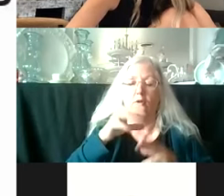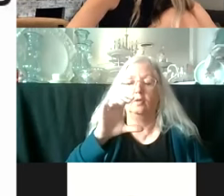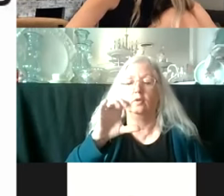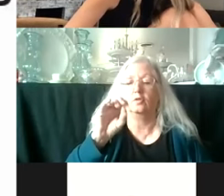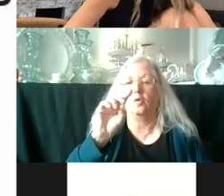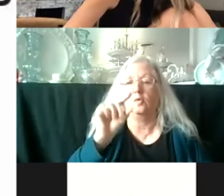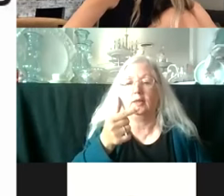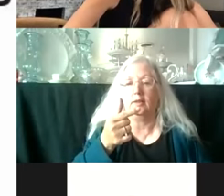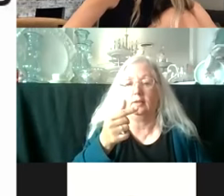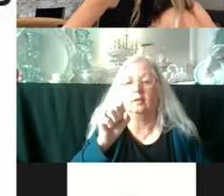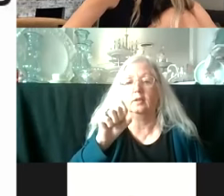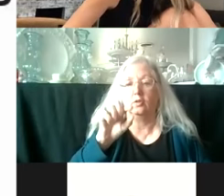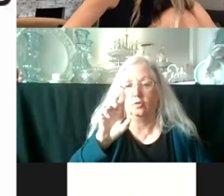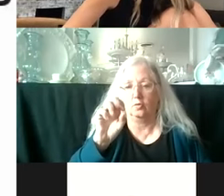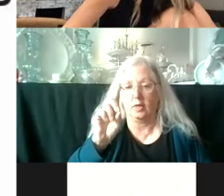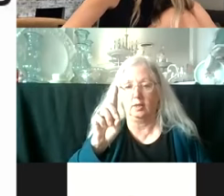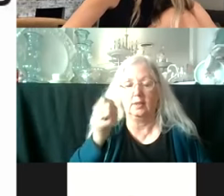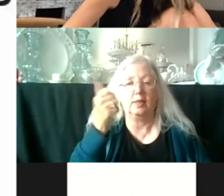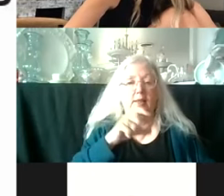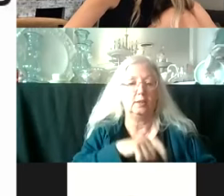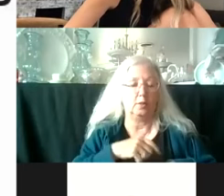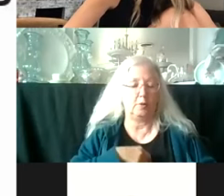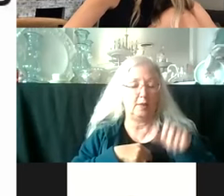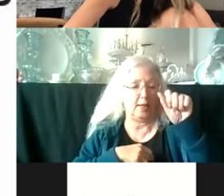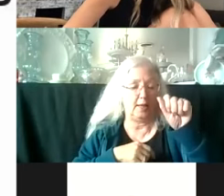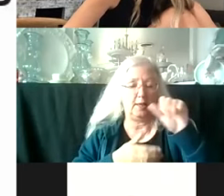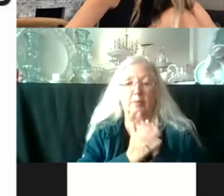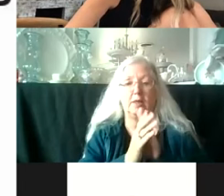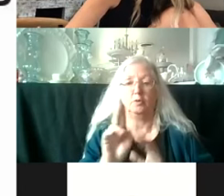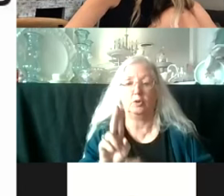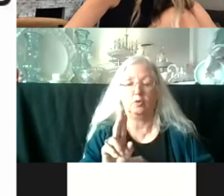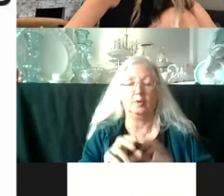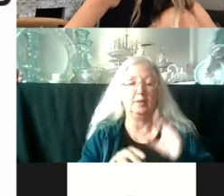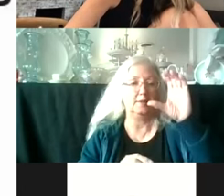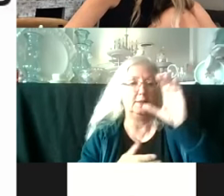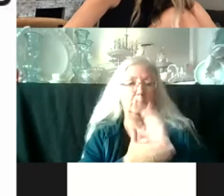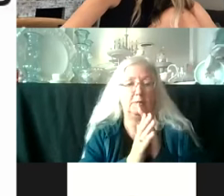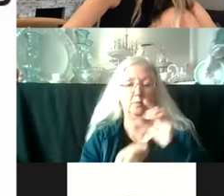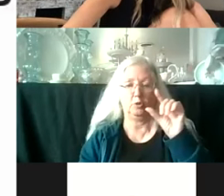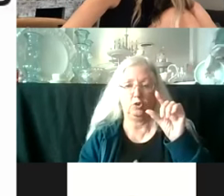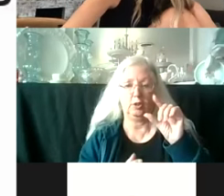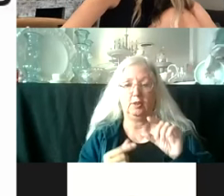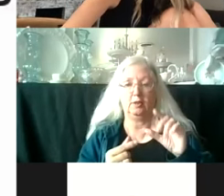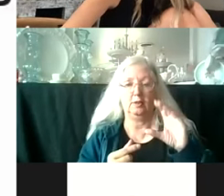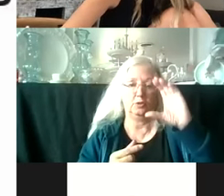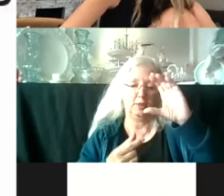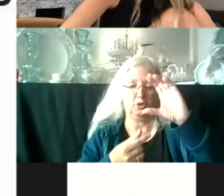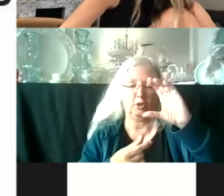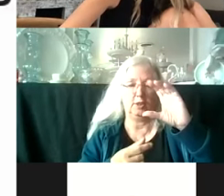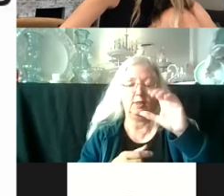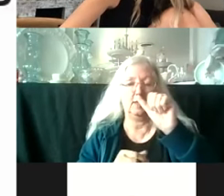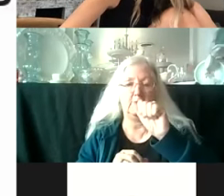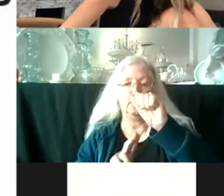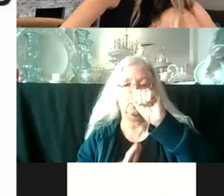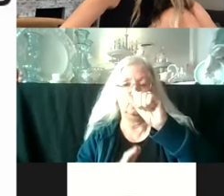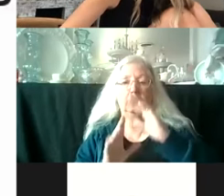And here, anytime we have an A, we put a U. Every time we have a C, we put a G, and so on and so forth. So we have this area